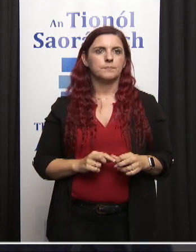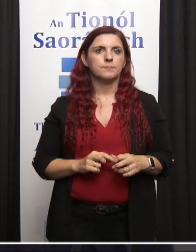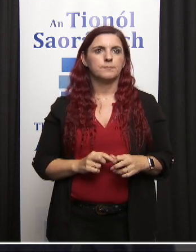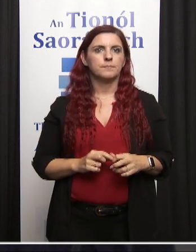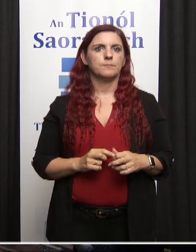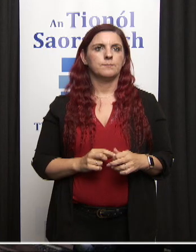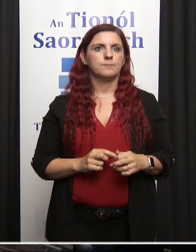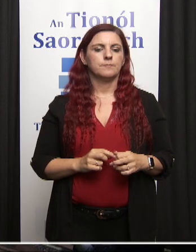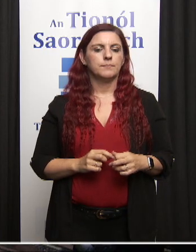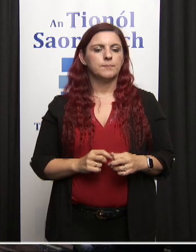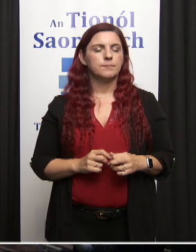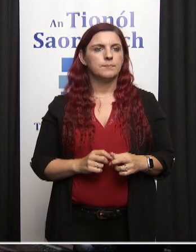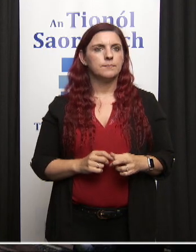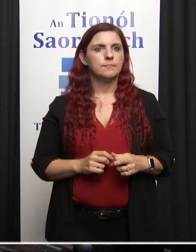too.